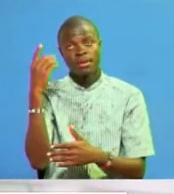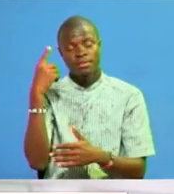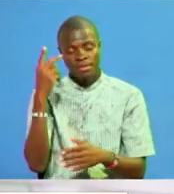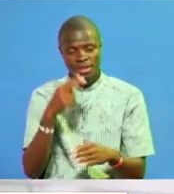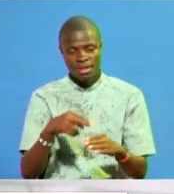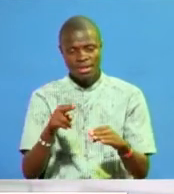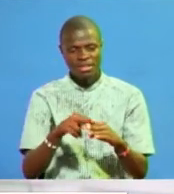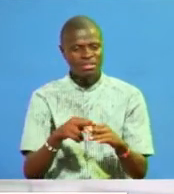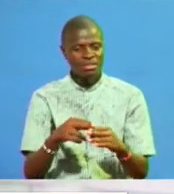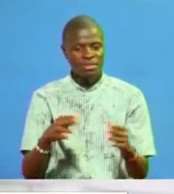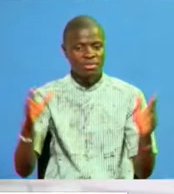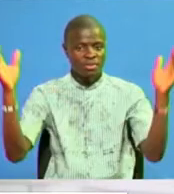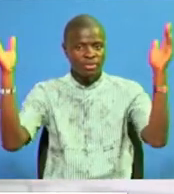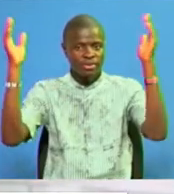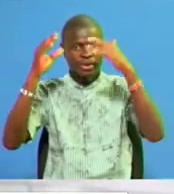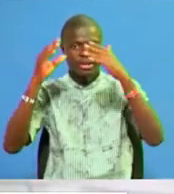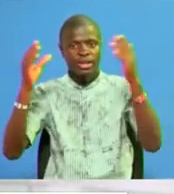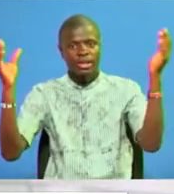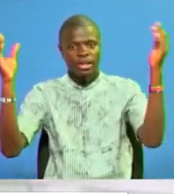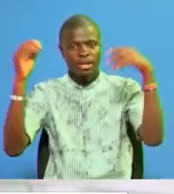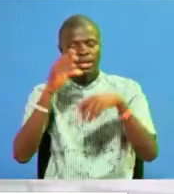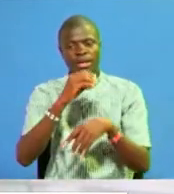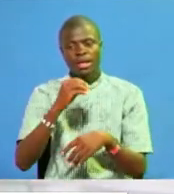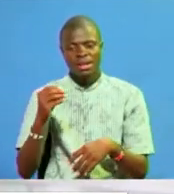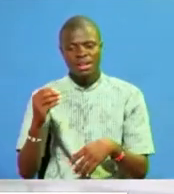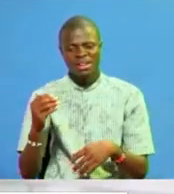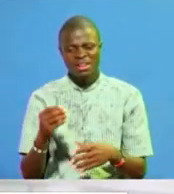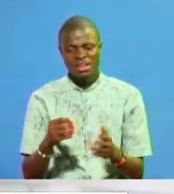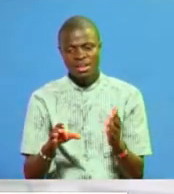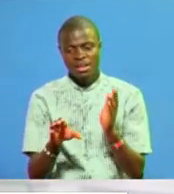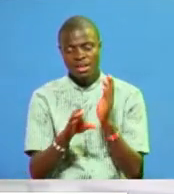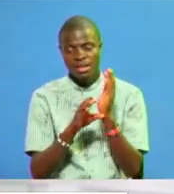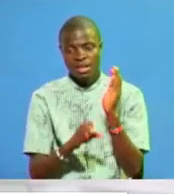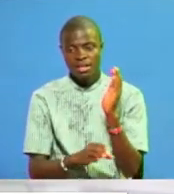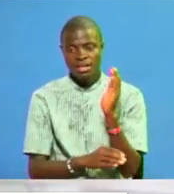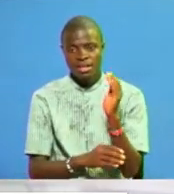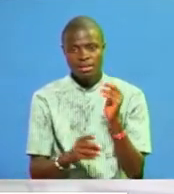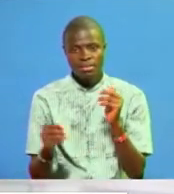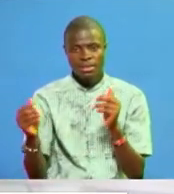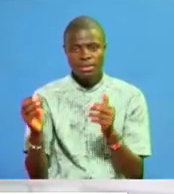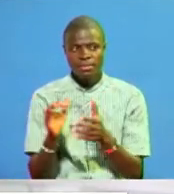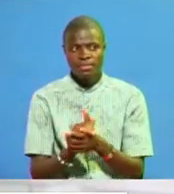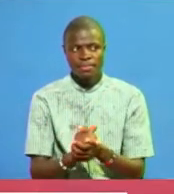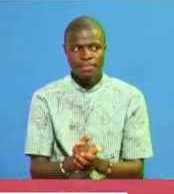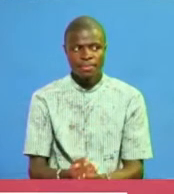rain, especially at this time when the country is experiencing extreme drought.